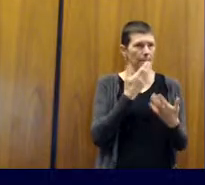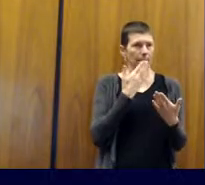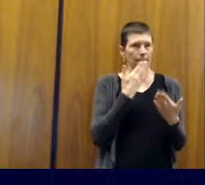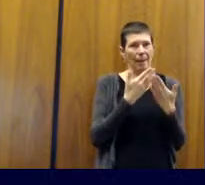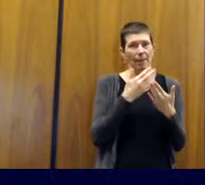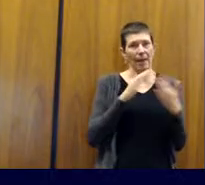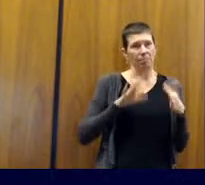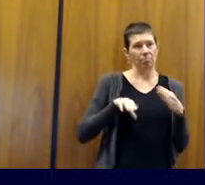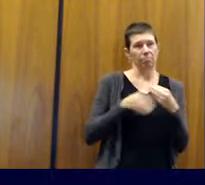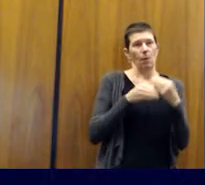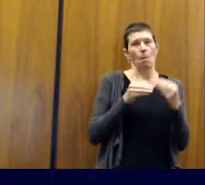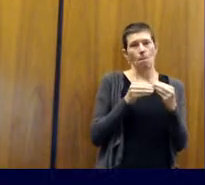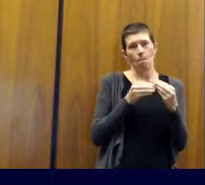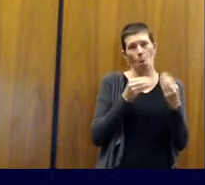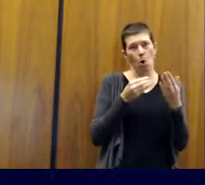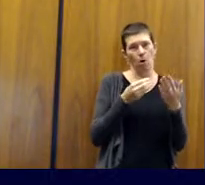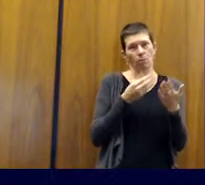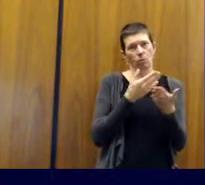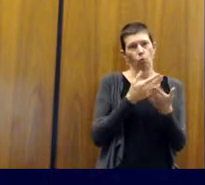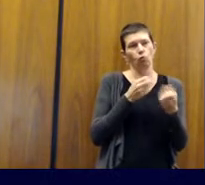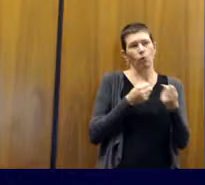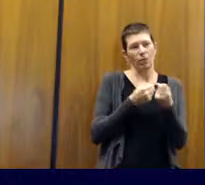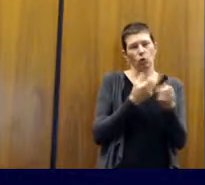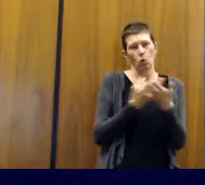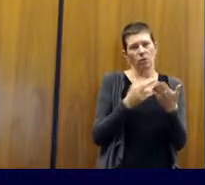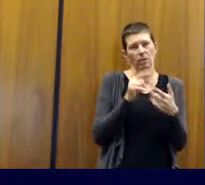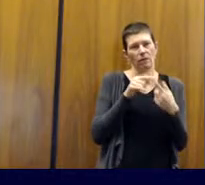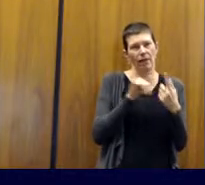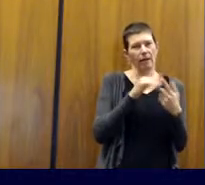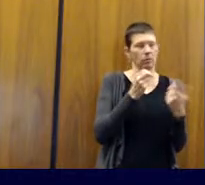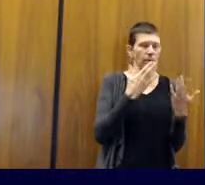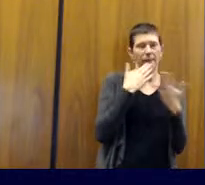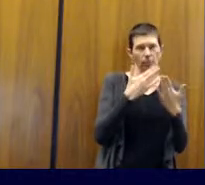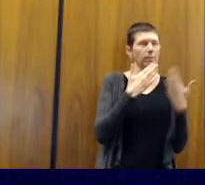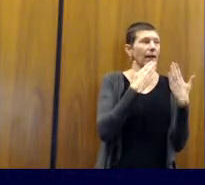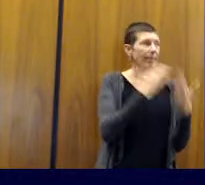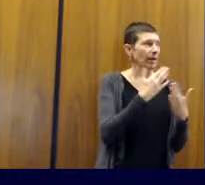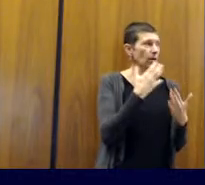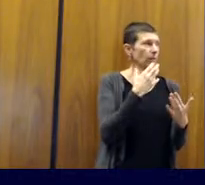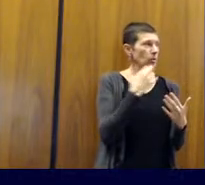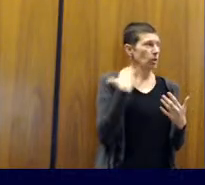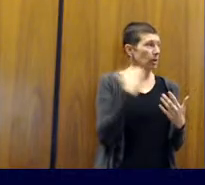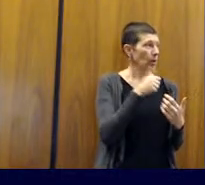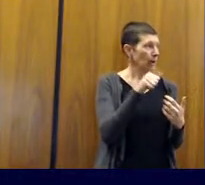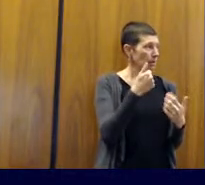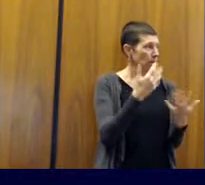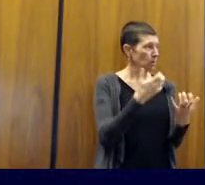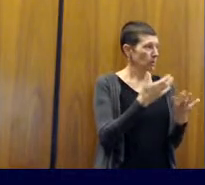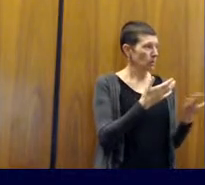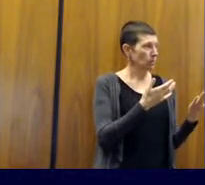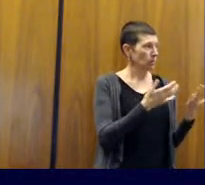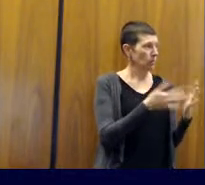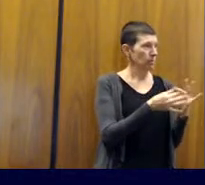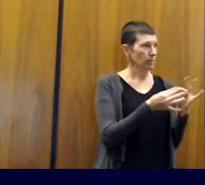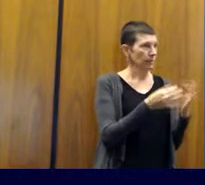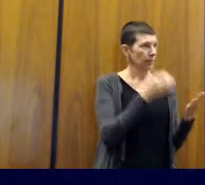resources behind it from the settlement dollars. So thank you. Thank you. Thank you, Mr. Chair. Is there anyone else that would like to